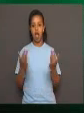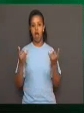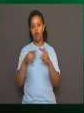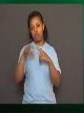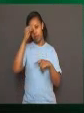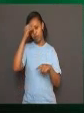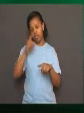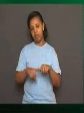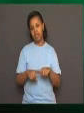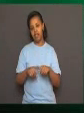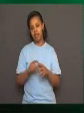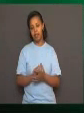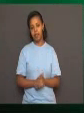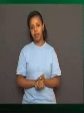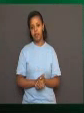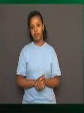Let's get back to our lesson.